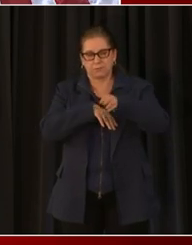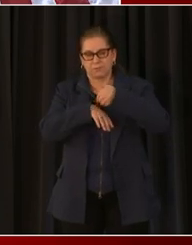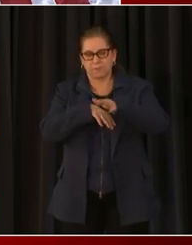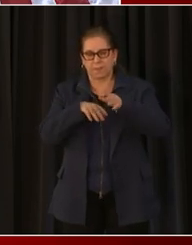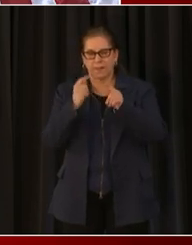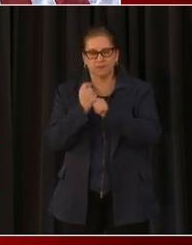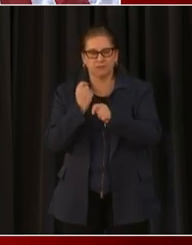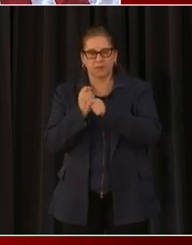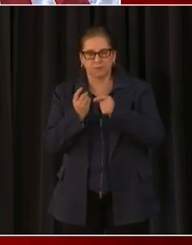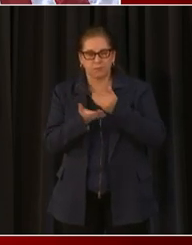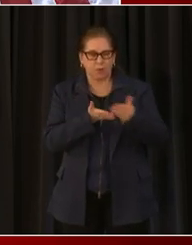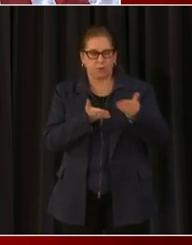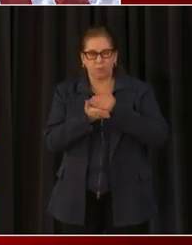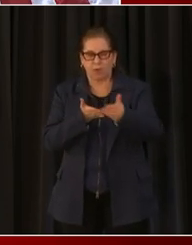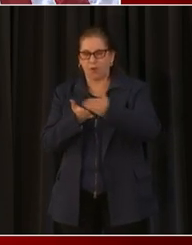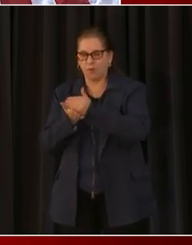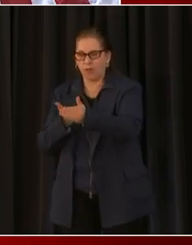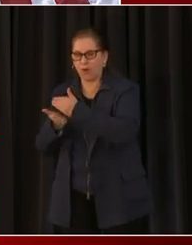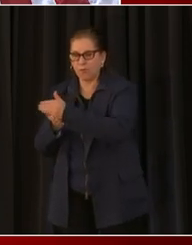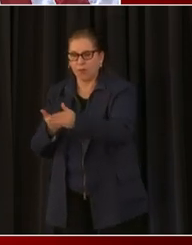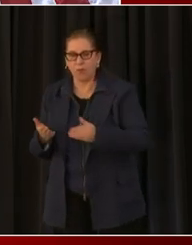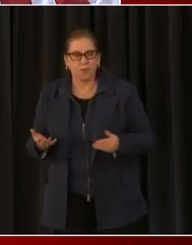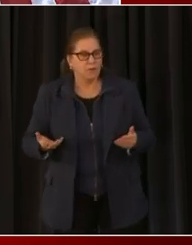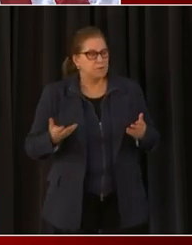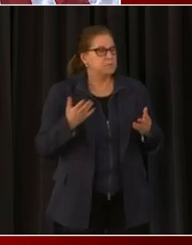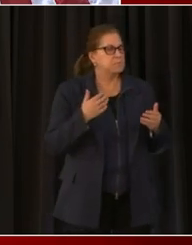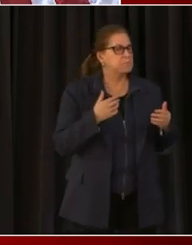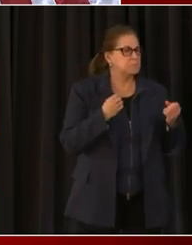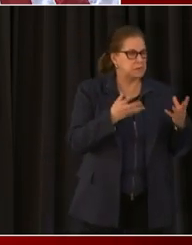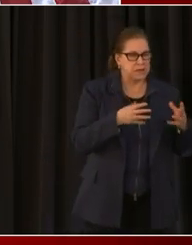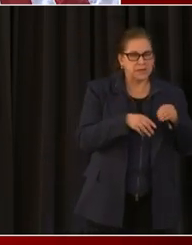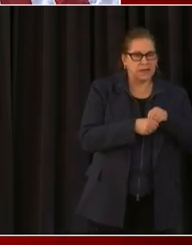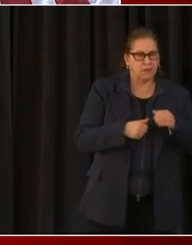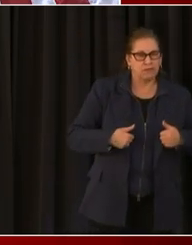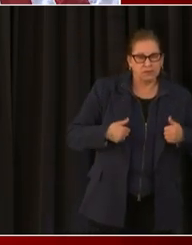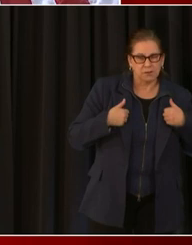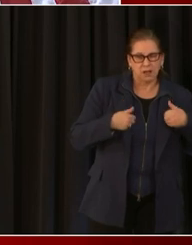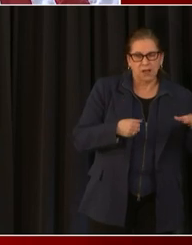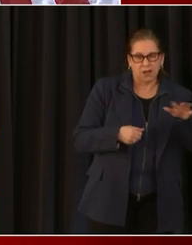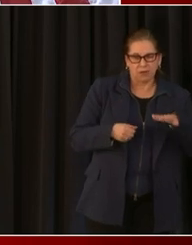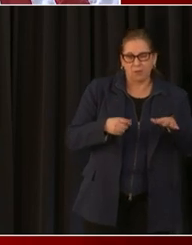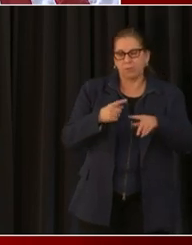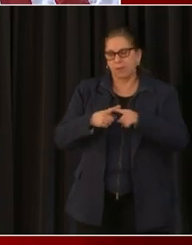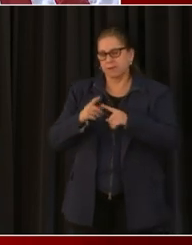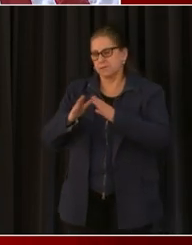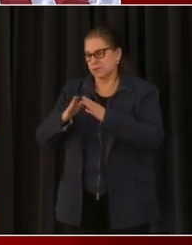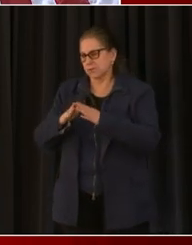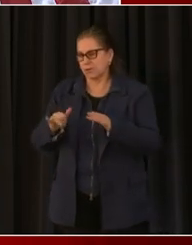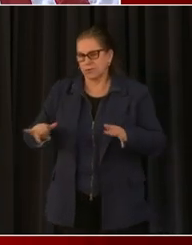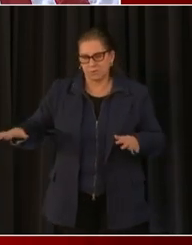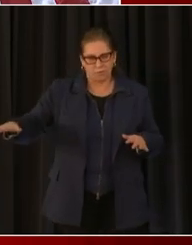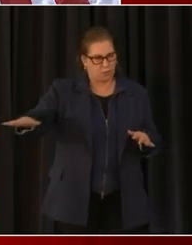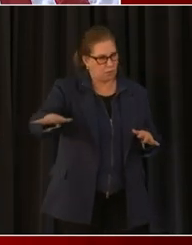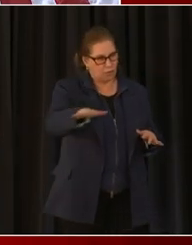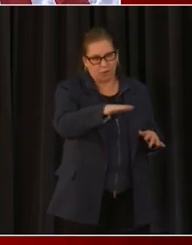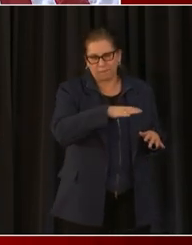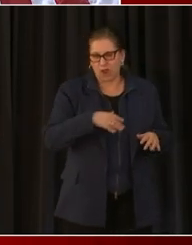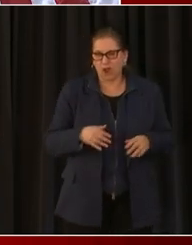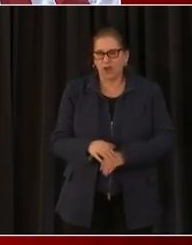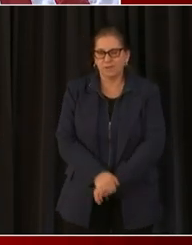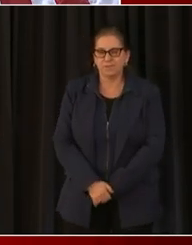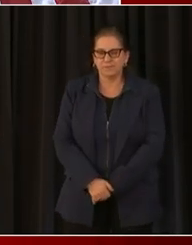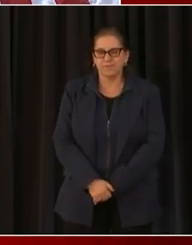major roadways in some of our residential areas. Over the next several hours, we should see the system slowly